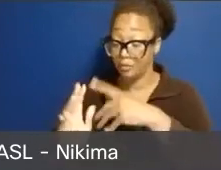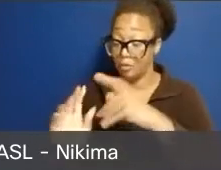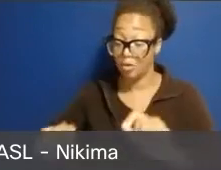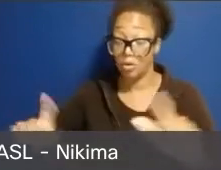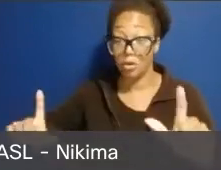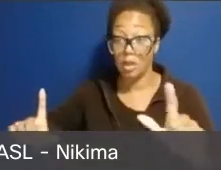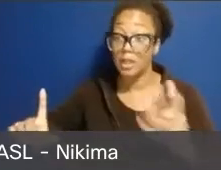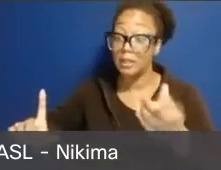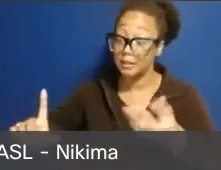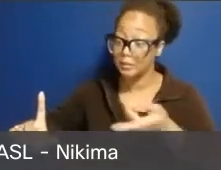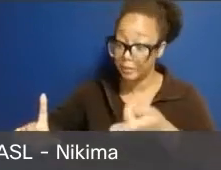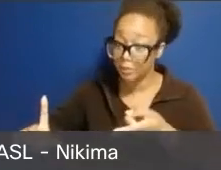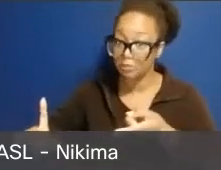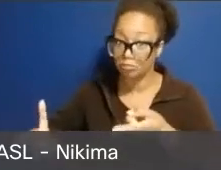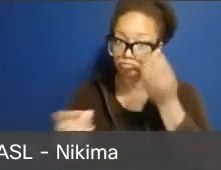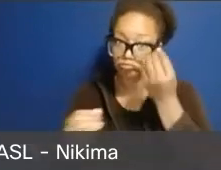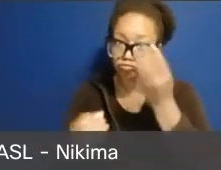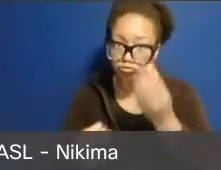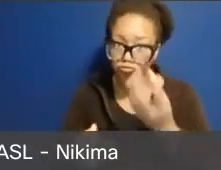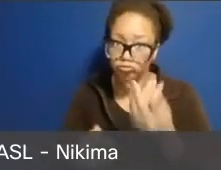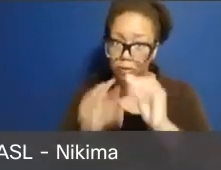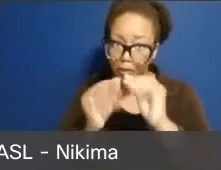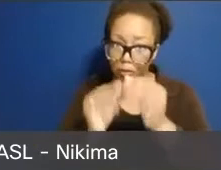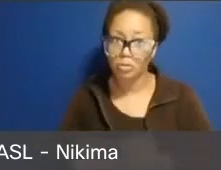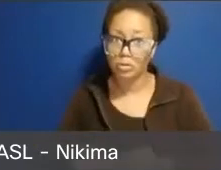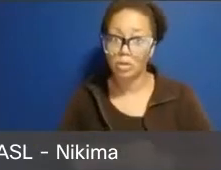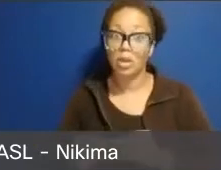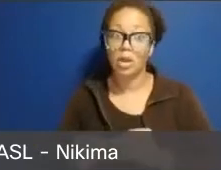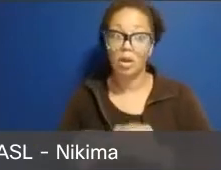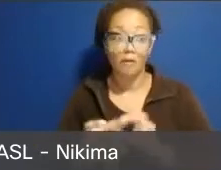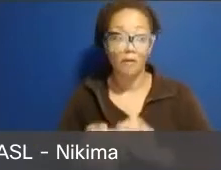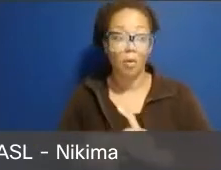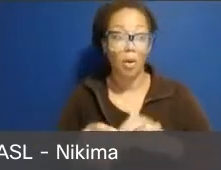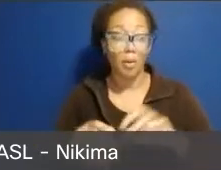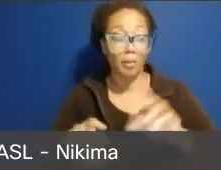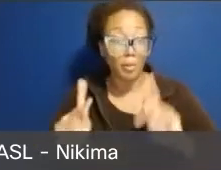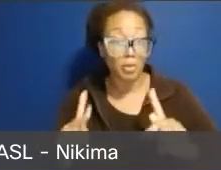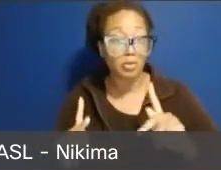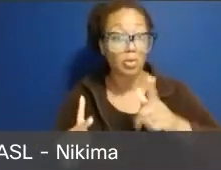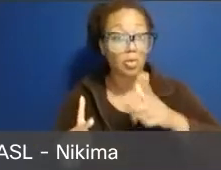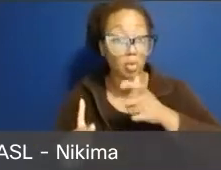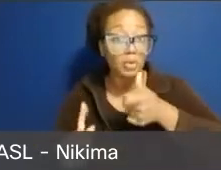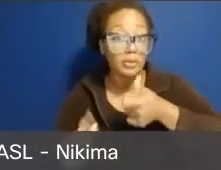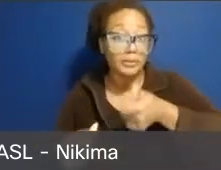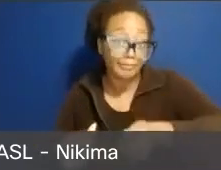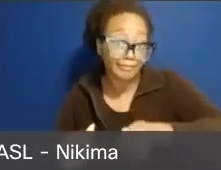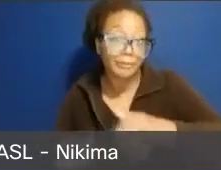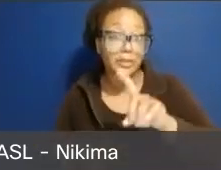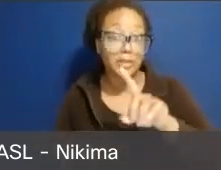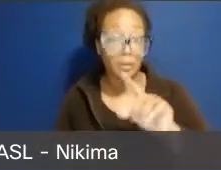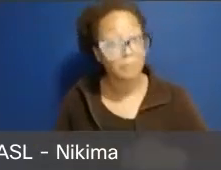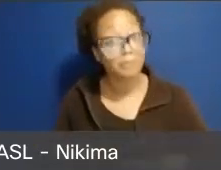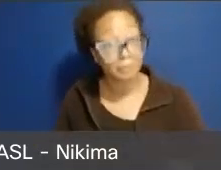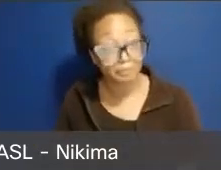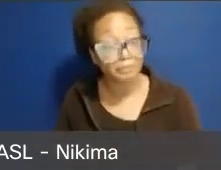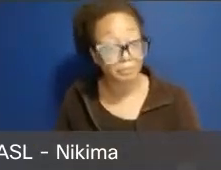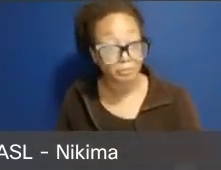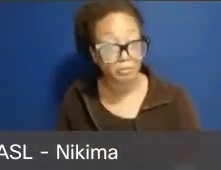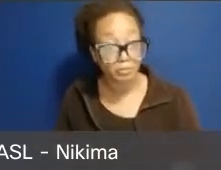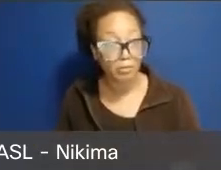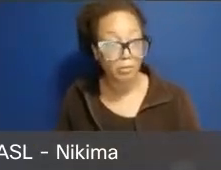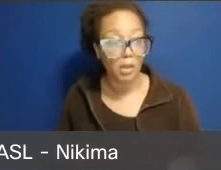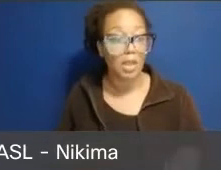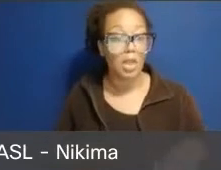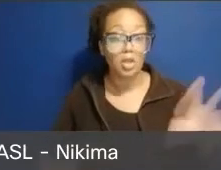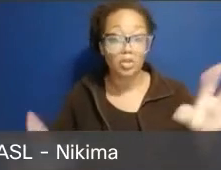data for persons who are disabled, right? So it's going to give you the total, and